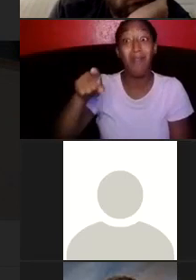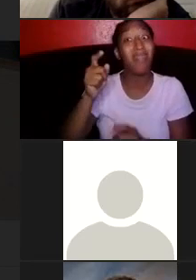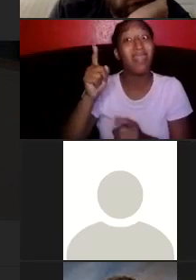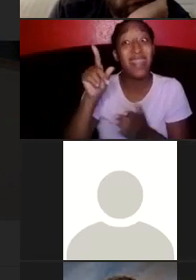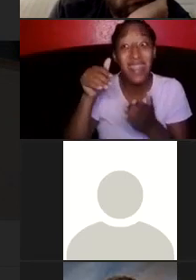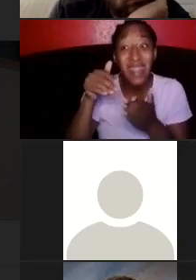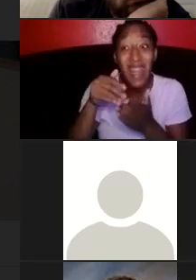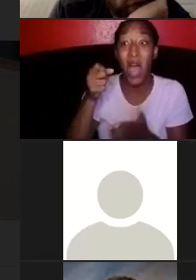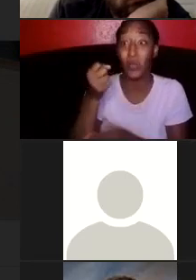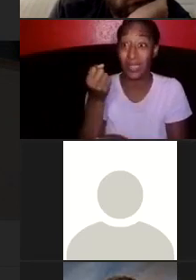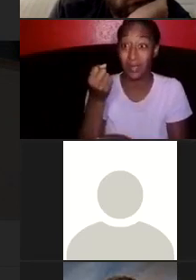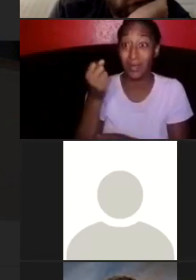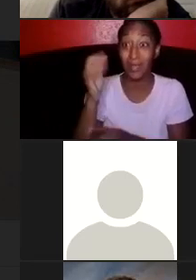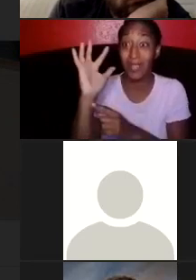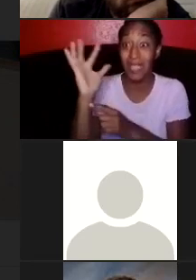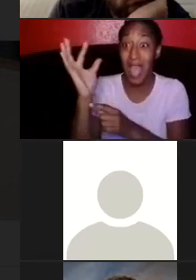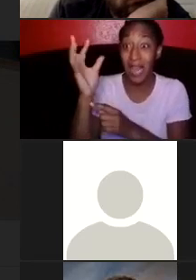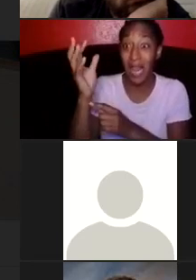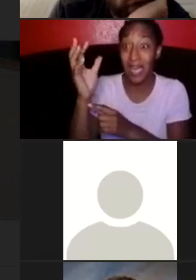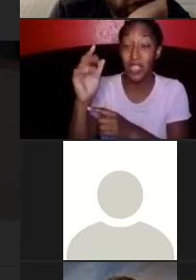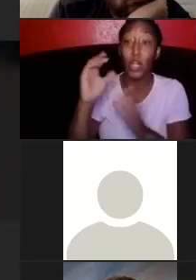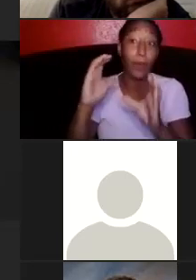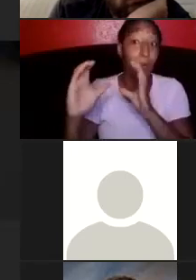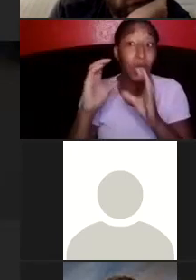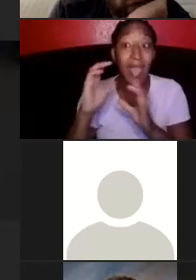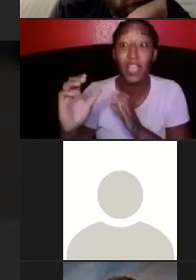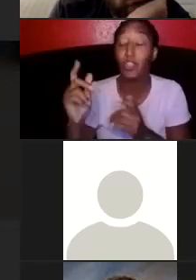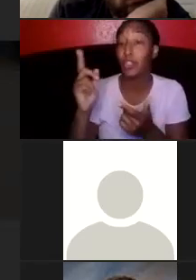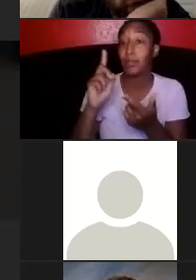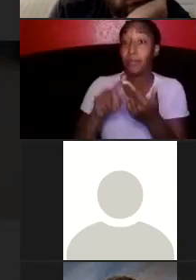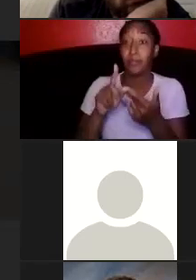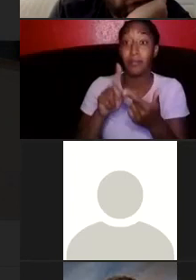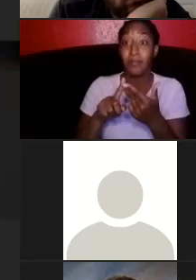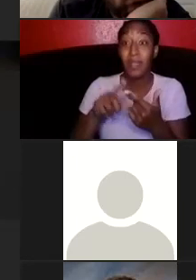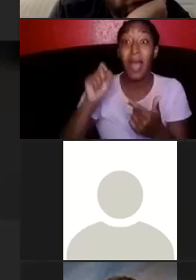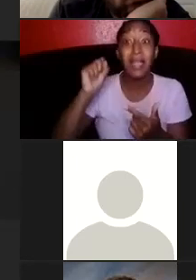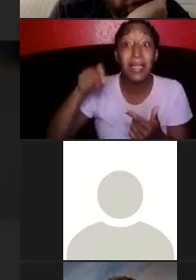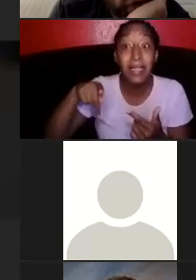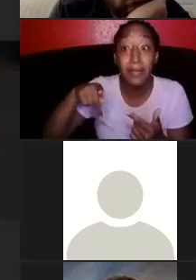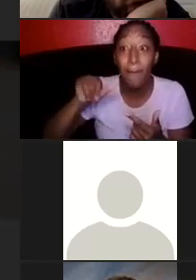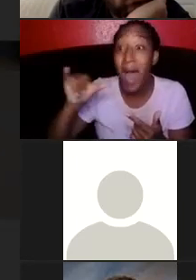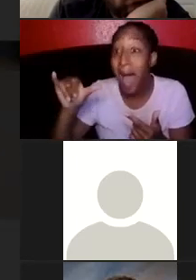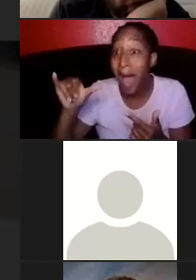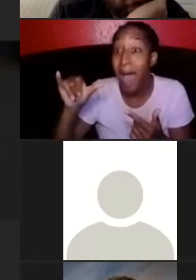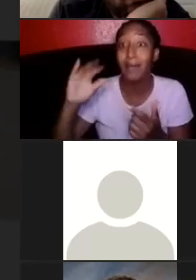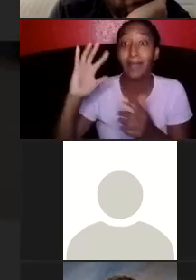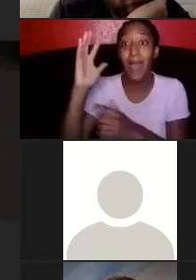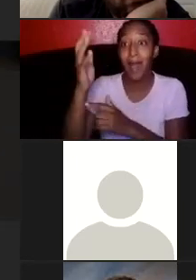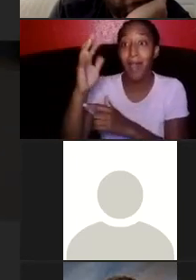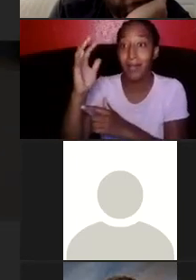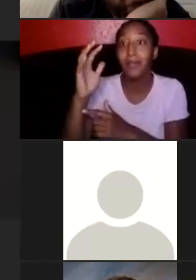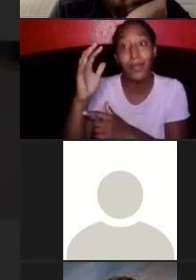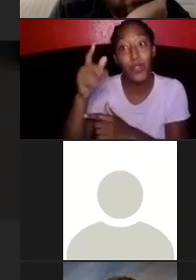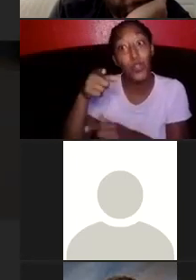there. Communication satellites, spy satellites, you name it. They got them out